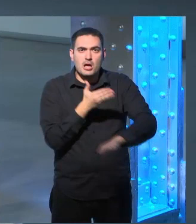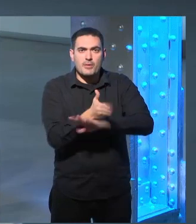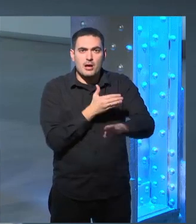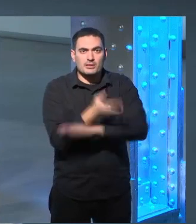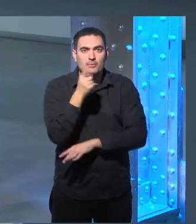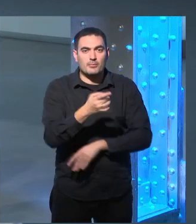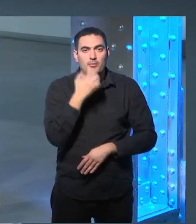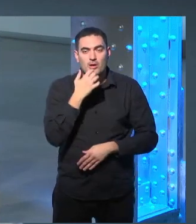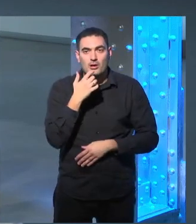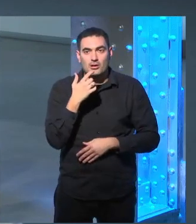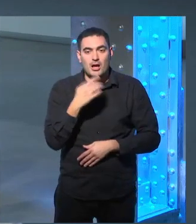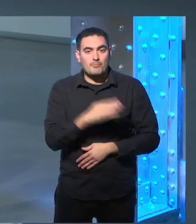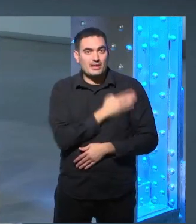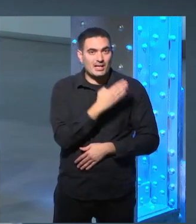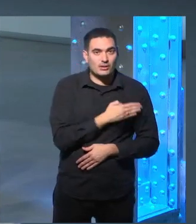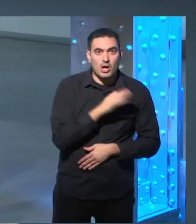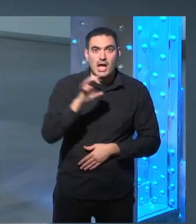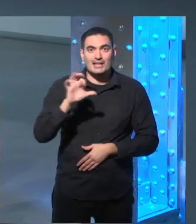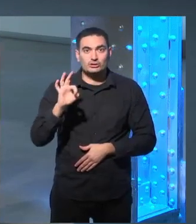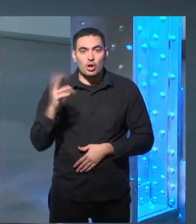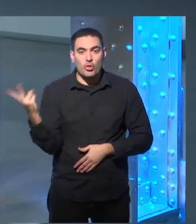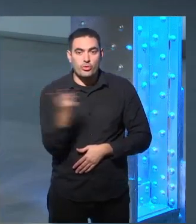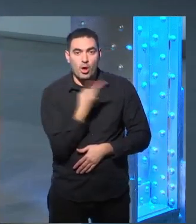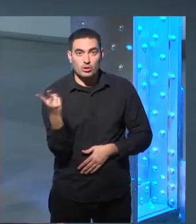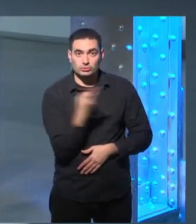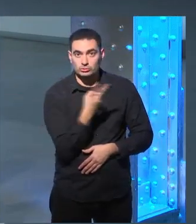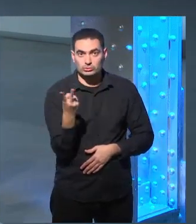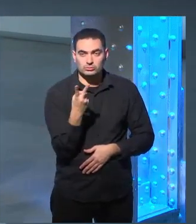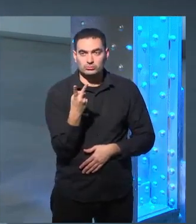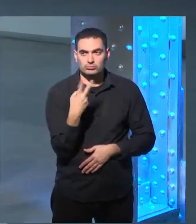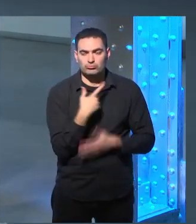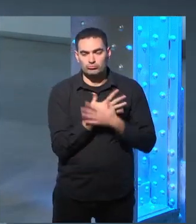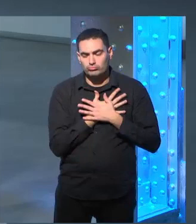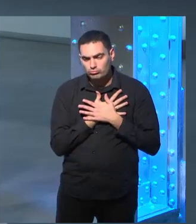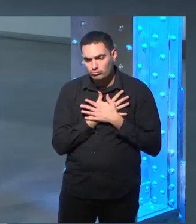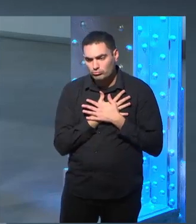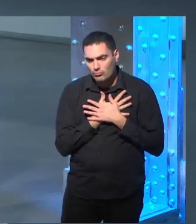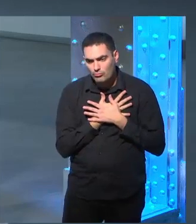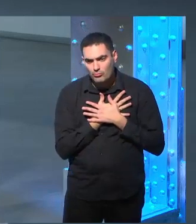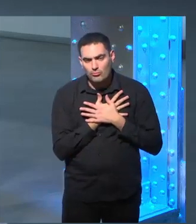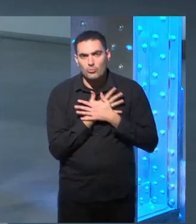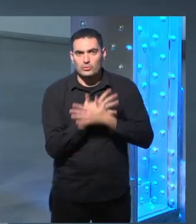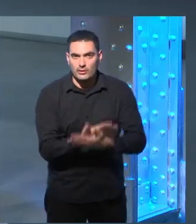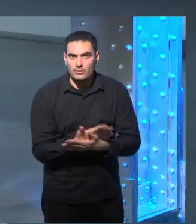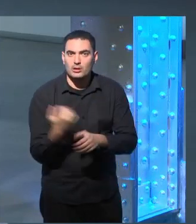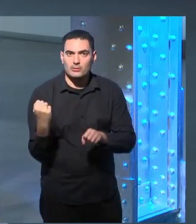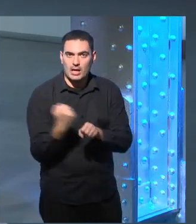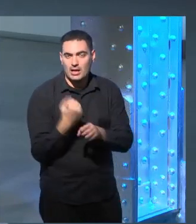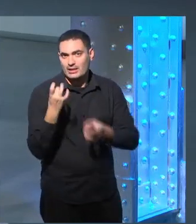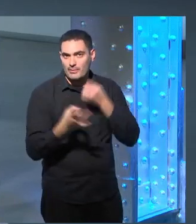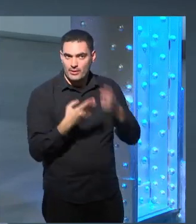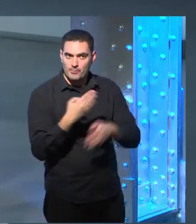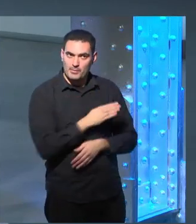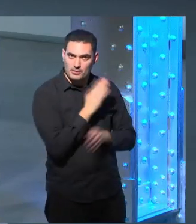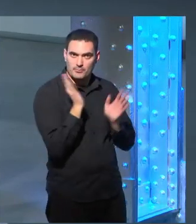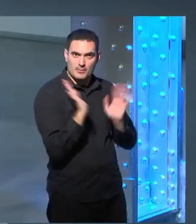schools and so on, and I visit schools very often. And in high school, in the ESO, they are very